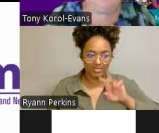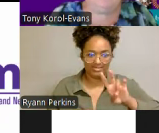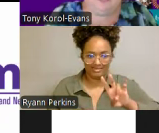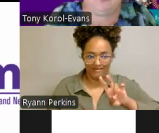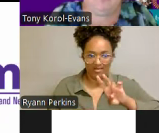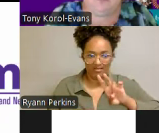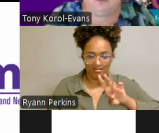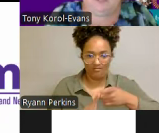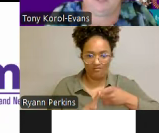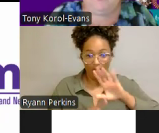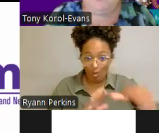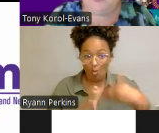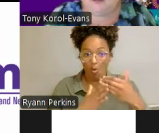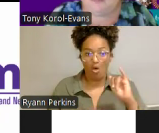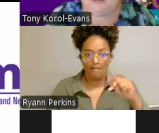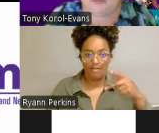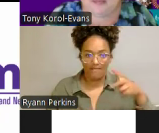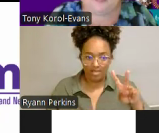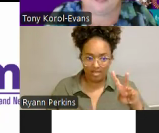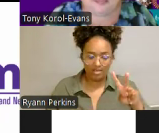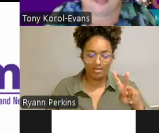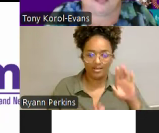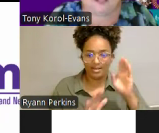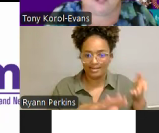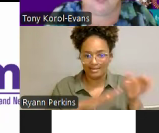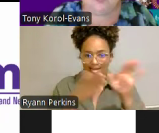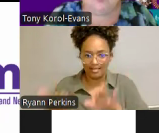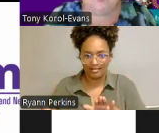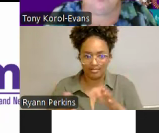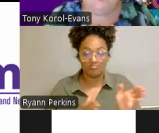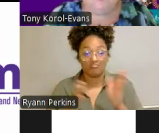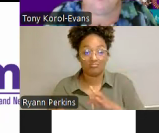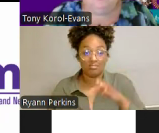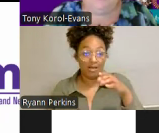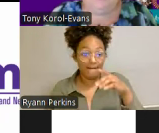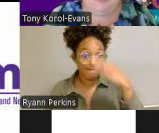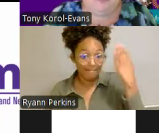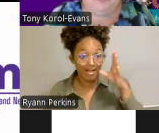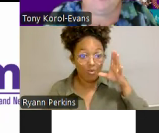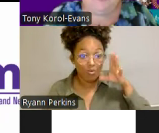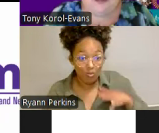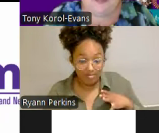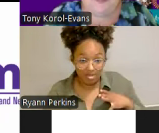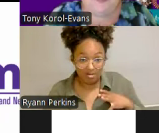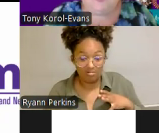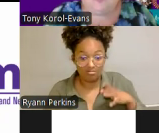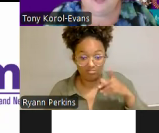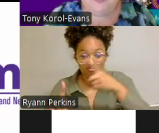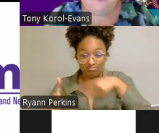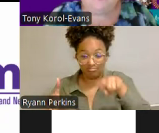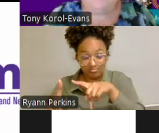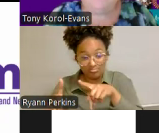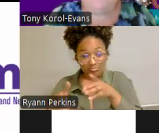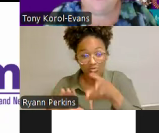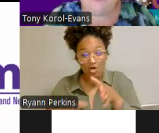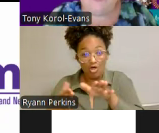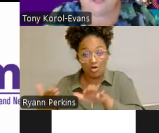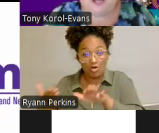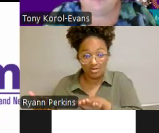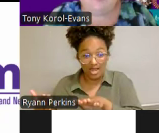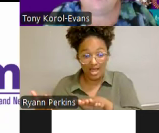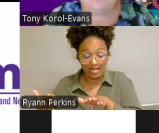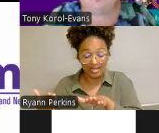I want you to take a moment and think about that statistic. Black women are dying at a rate nearly